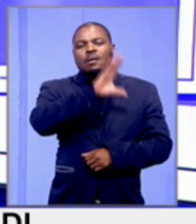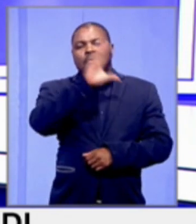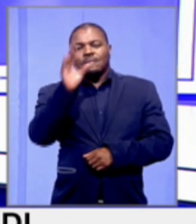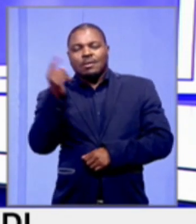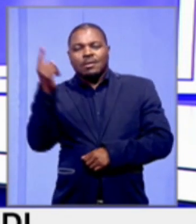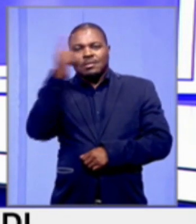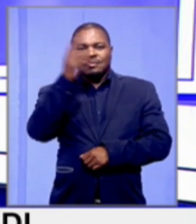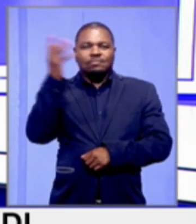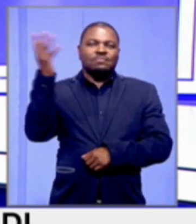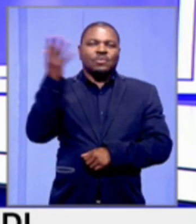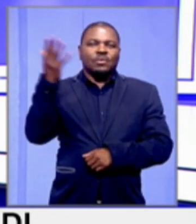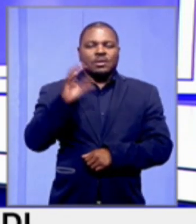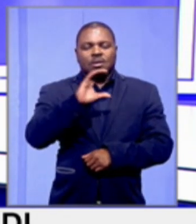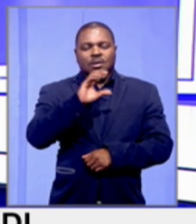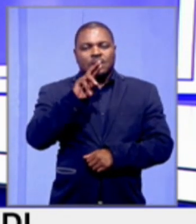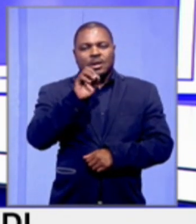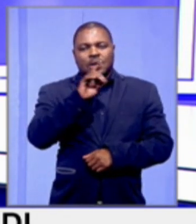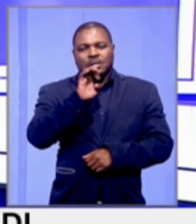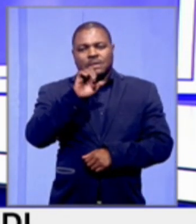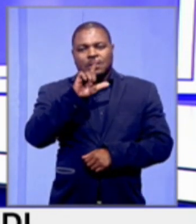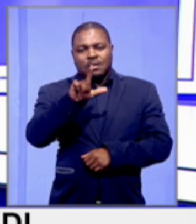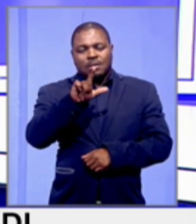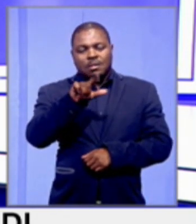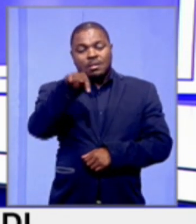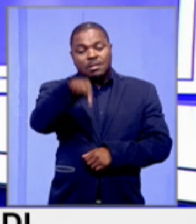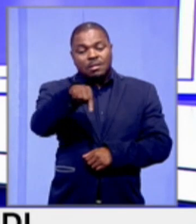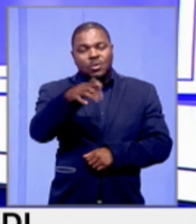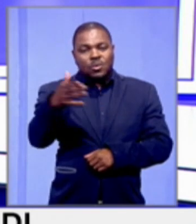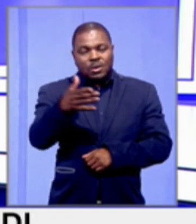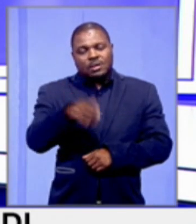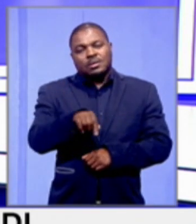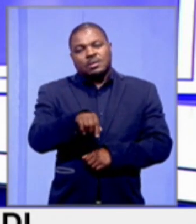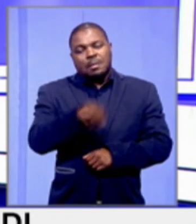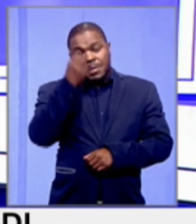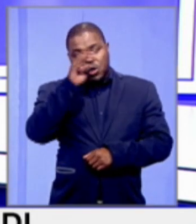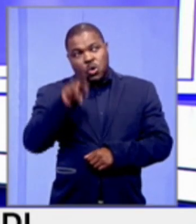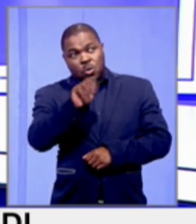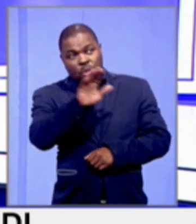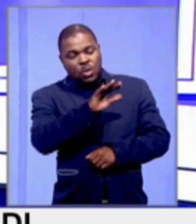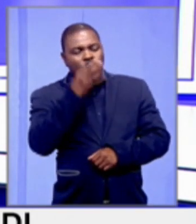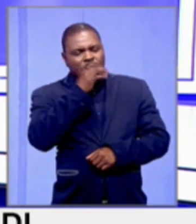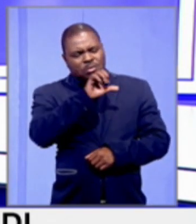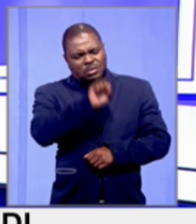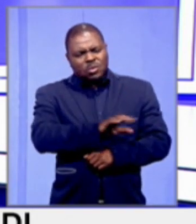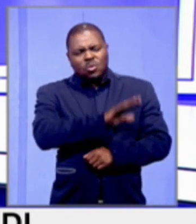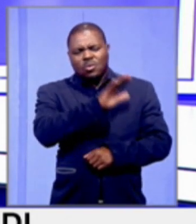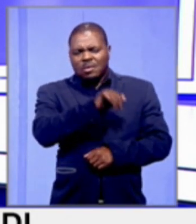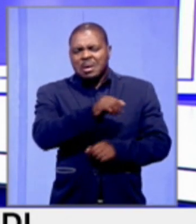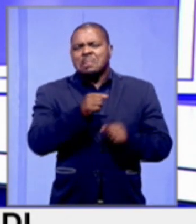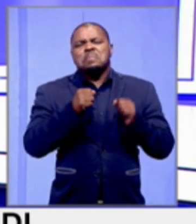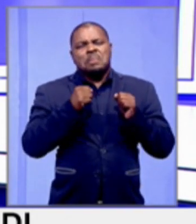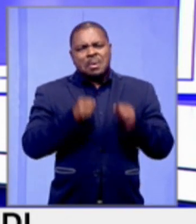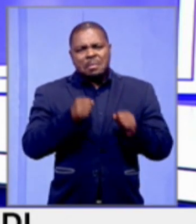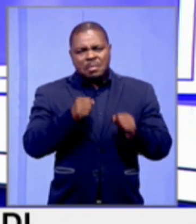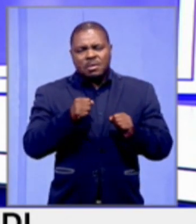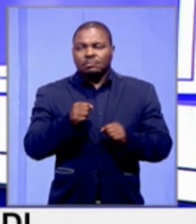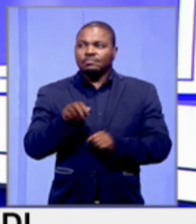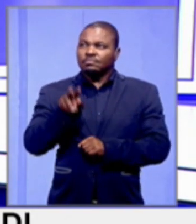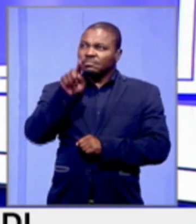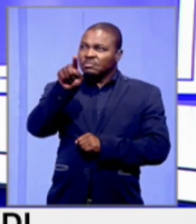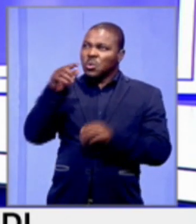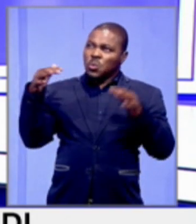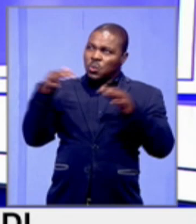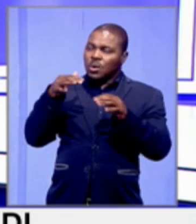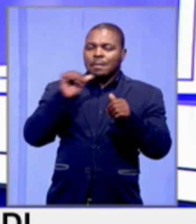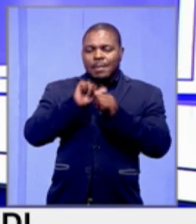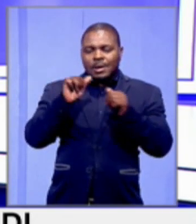Cradle of Humankind ka Krugerstorp, Ramaphosa o rile mmuso o sa ikeme ka laereng dithulano kae le kae di tshwanetse go rarololwa